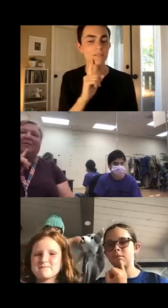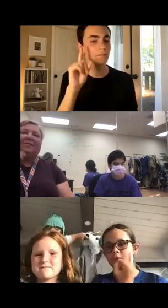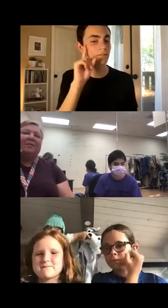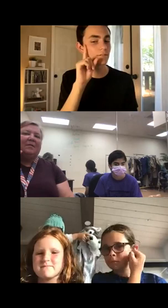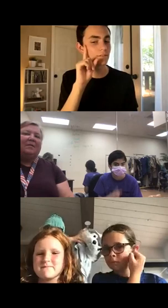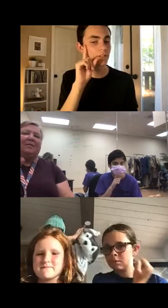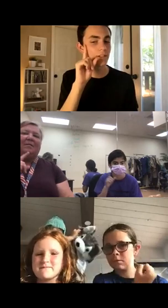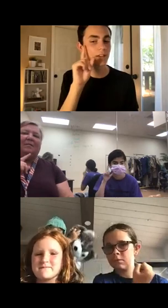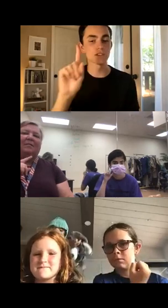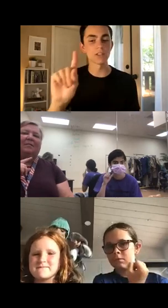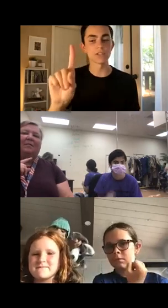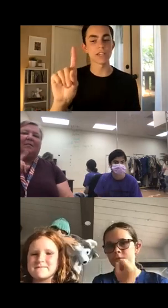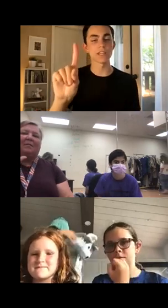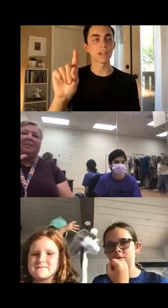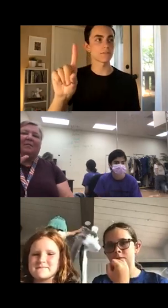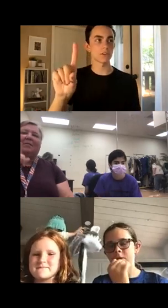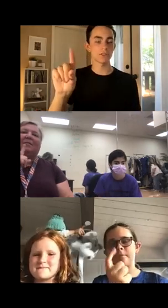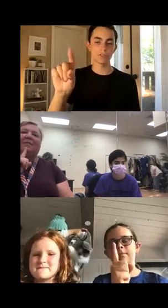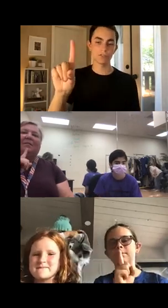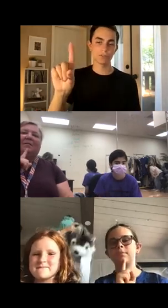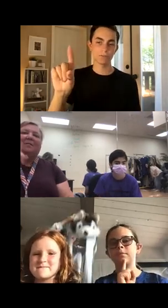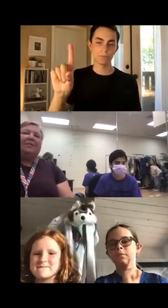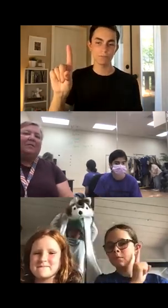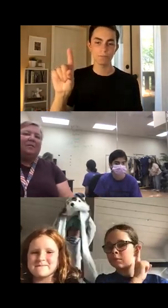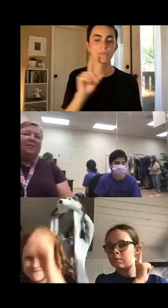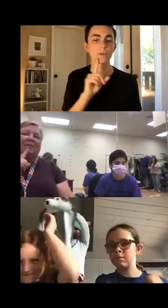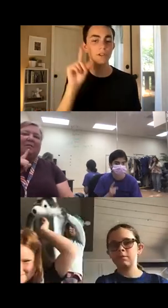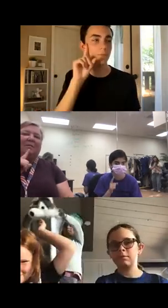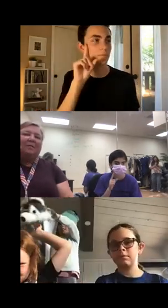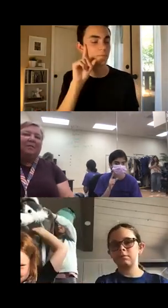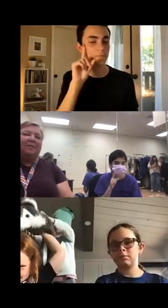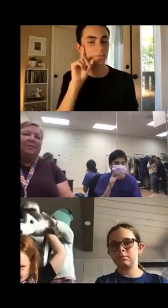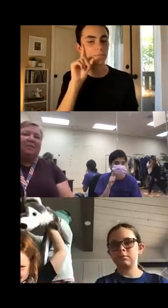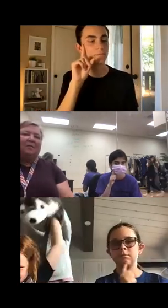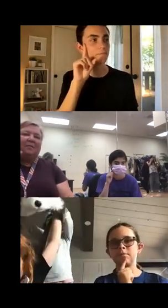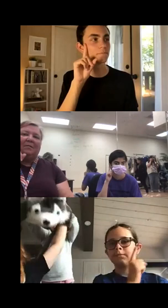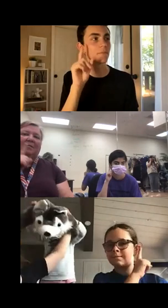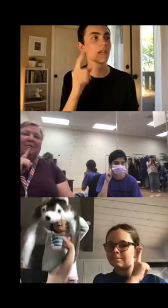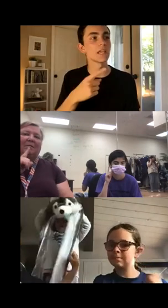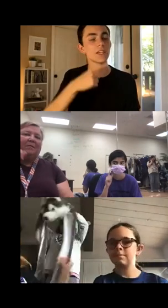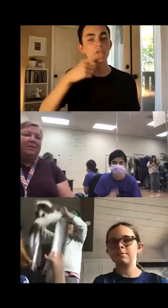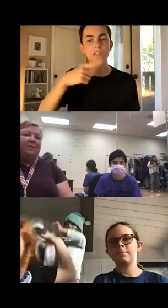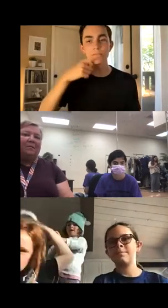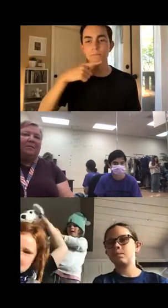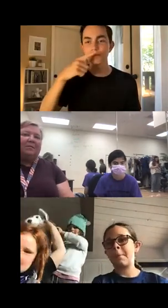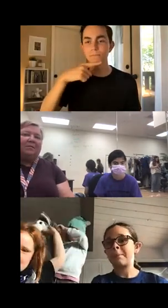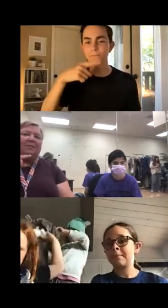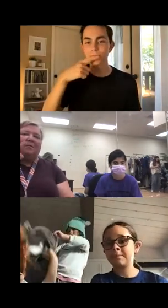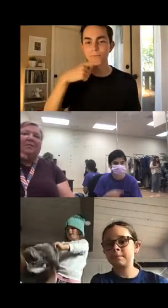me. It's going to use the index finger. There we go.